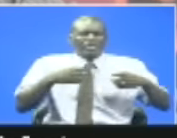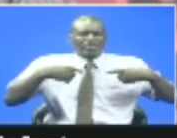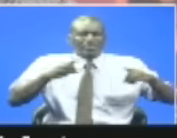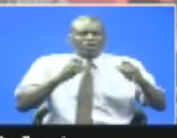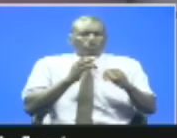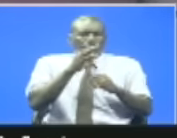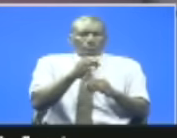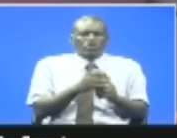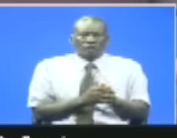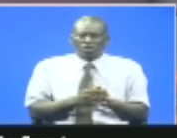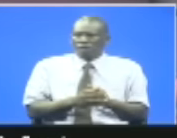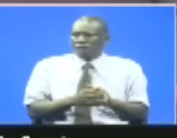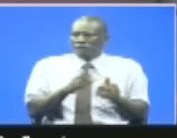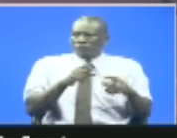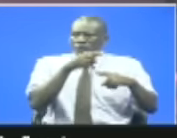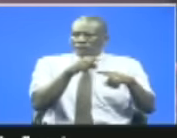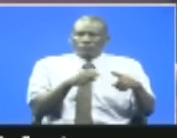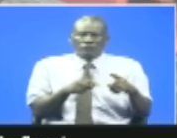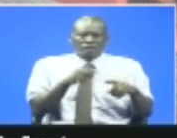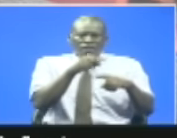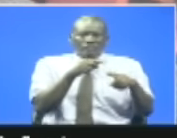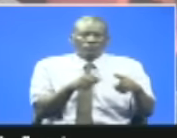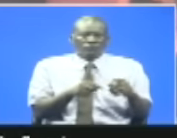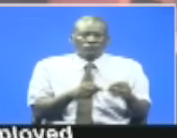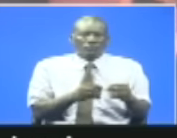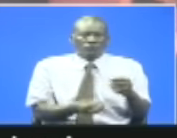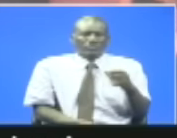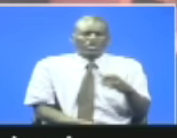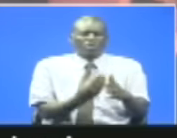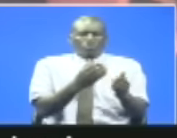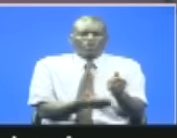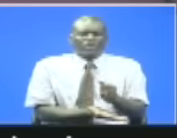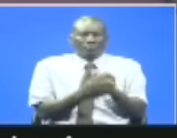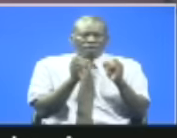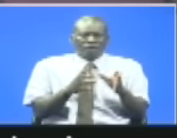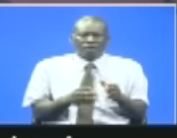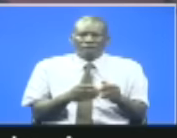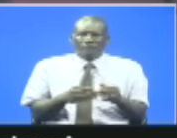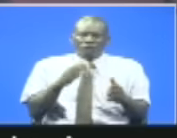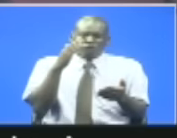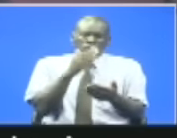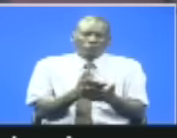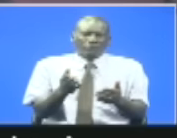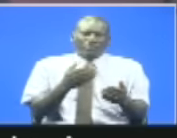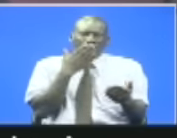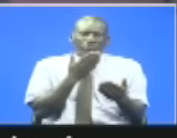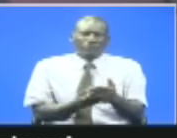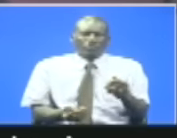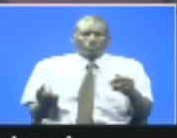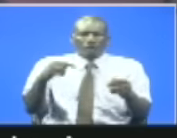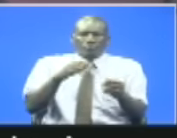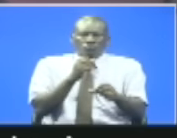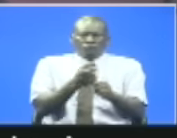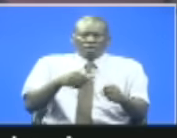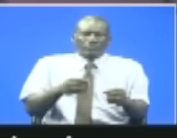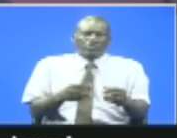future. Don't hope. Okay. The divisions that are emerging will not help anybody. Gentlemen, let's leave it there. Thank you so much for coming in today and helping us make sense of the